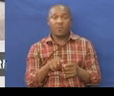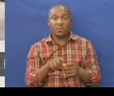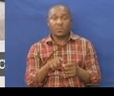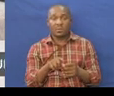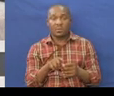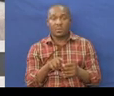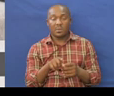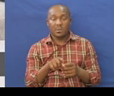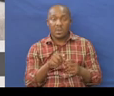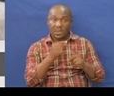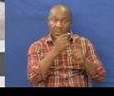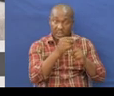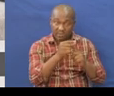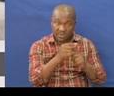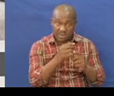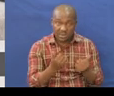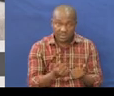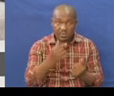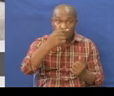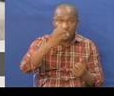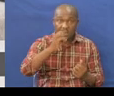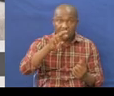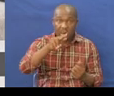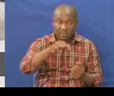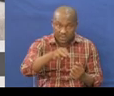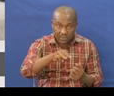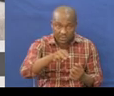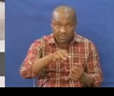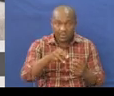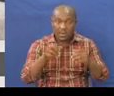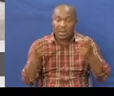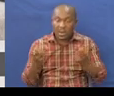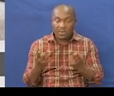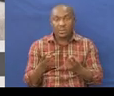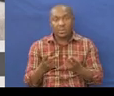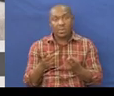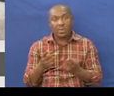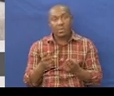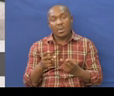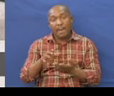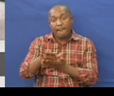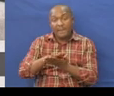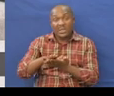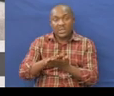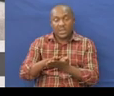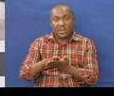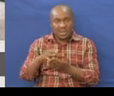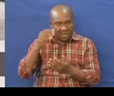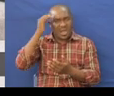also, you have the basic assumption relating to the research problem should be clearly stated. Basic